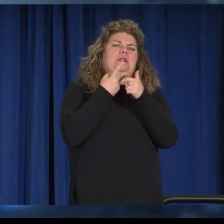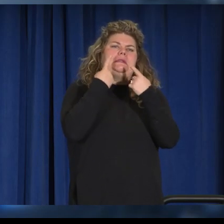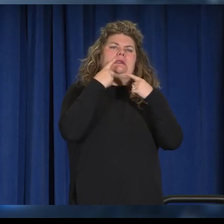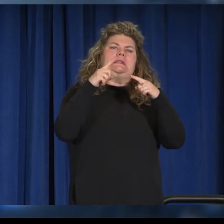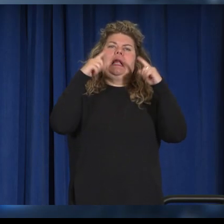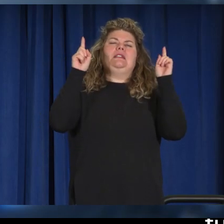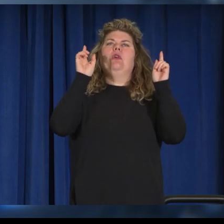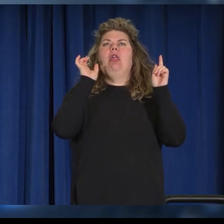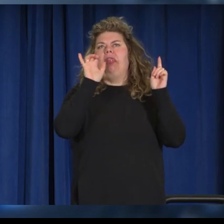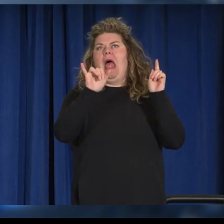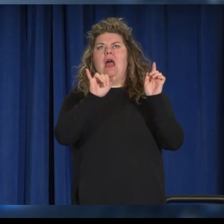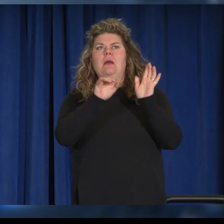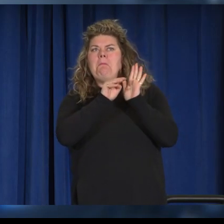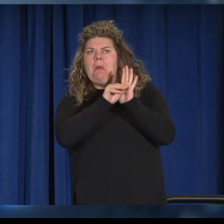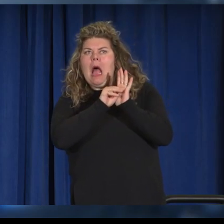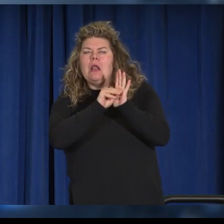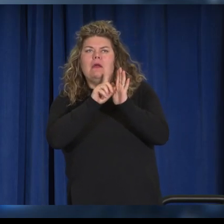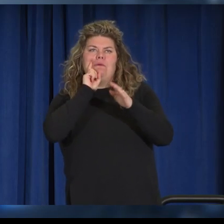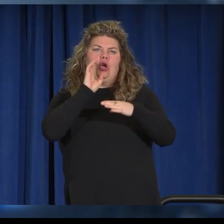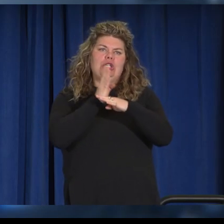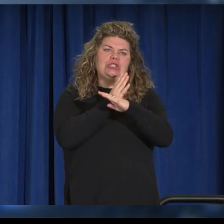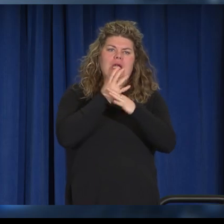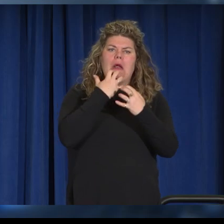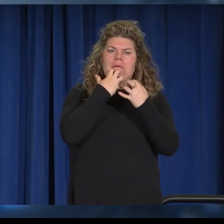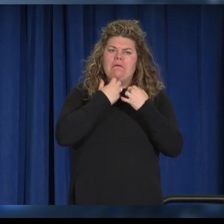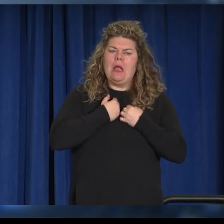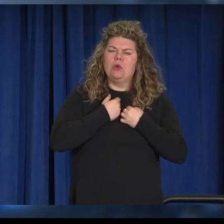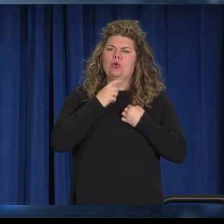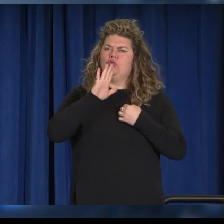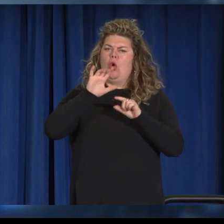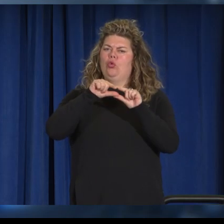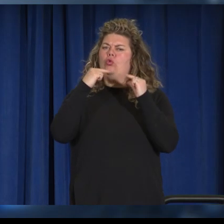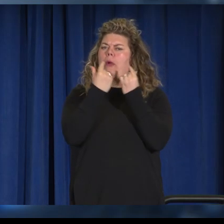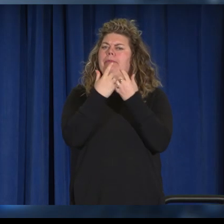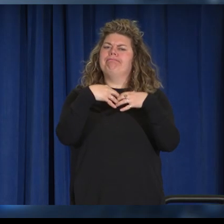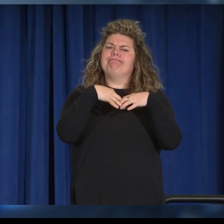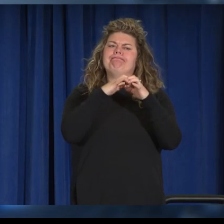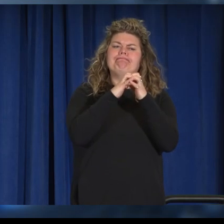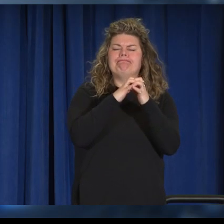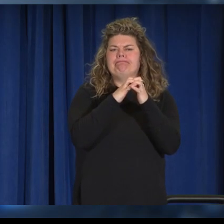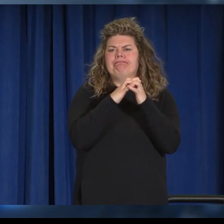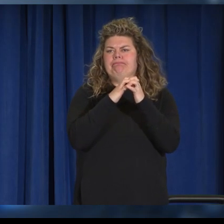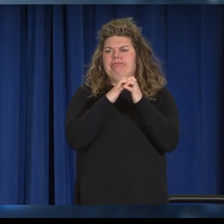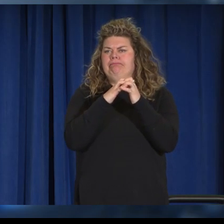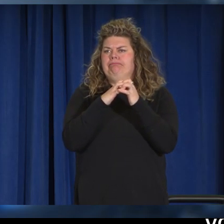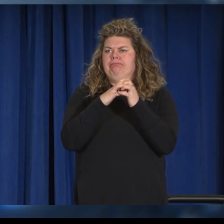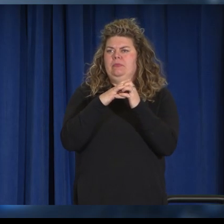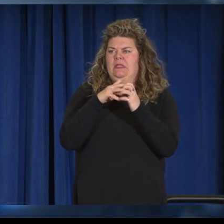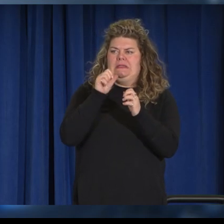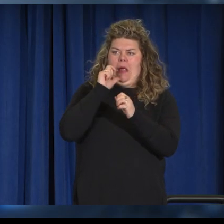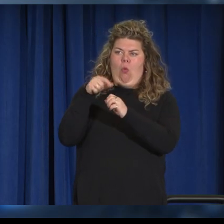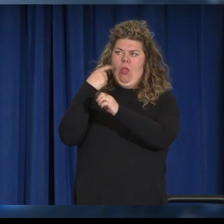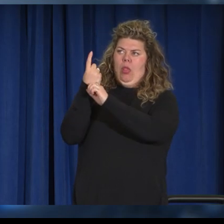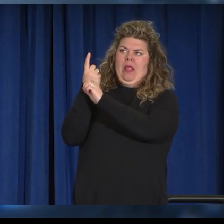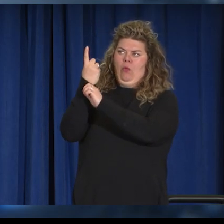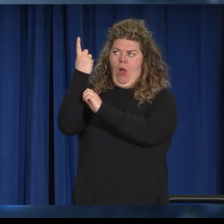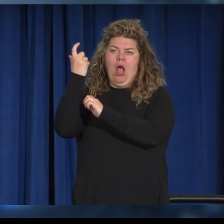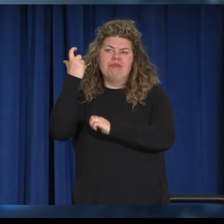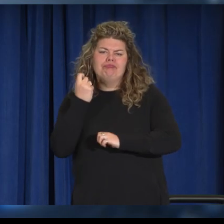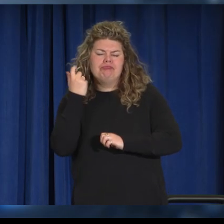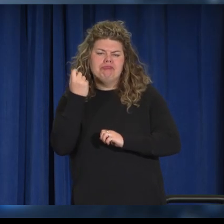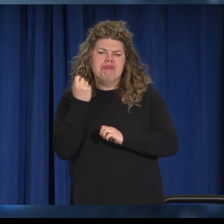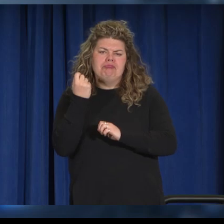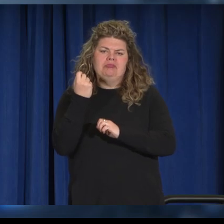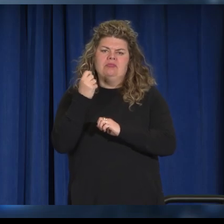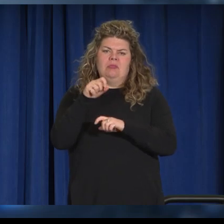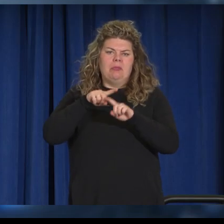value creation model that your group started doing to kind of take it beyond just one source? Yeah,